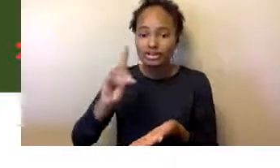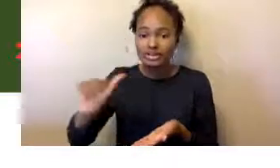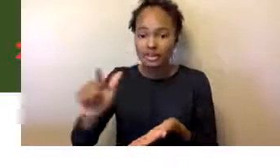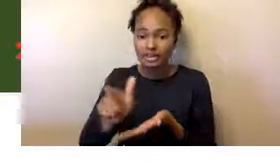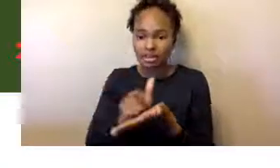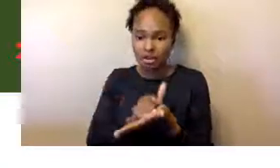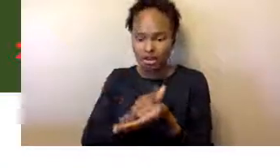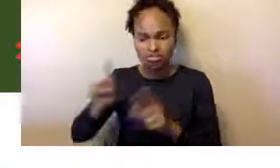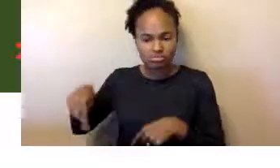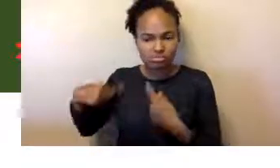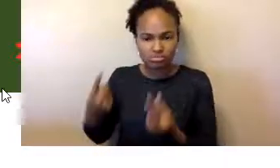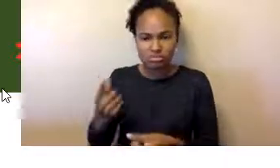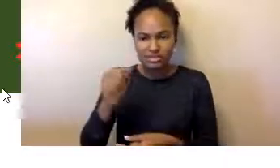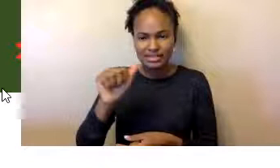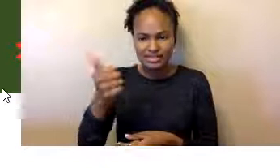and a half years.